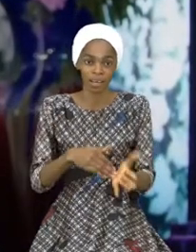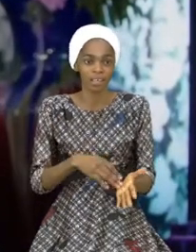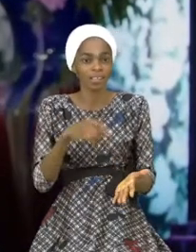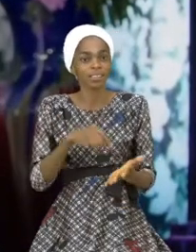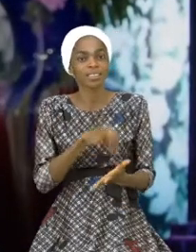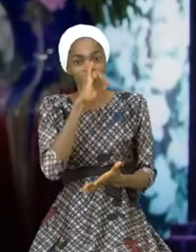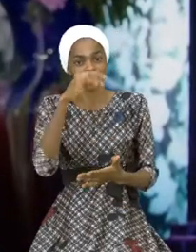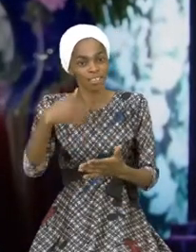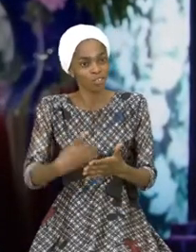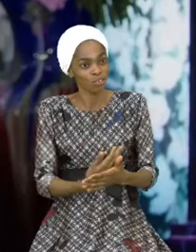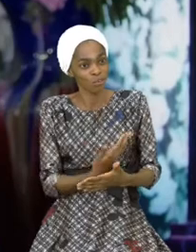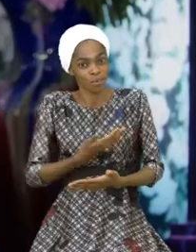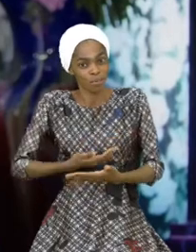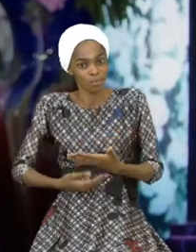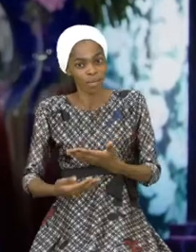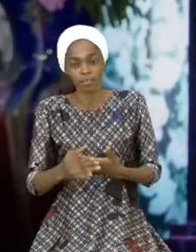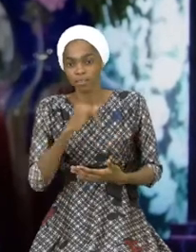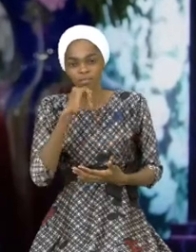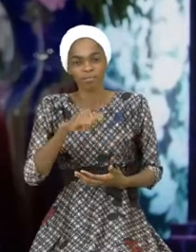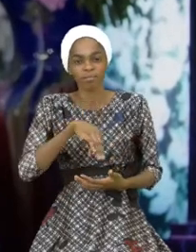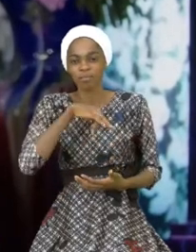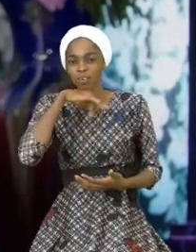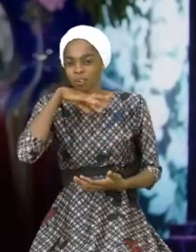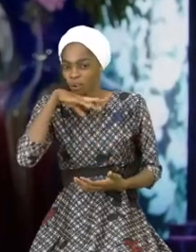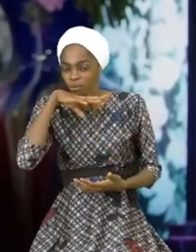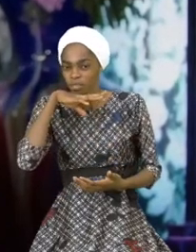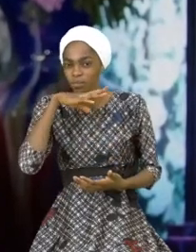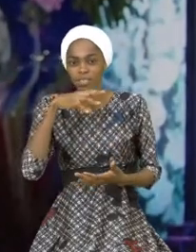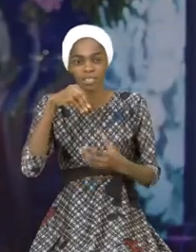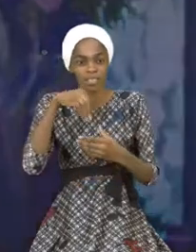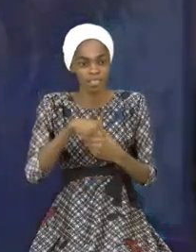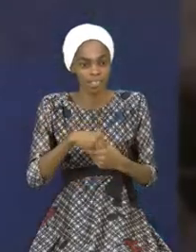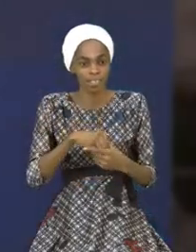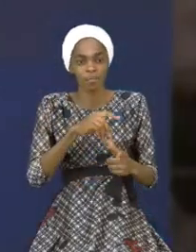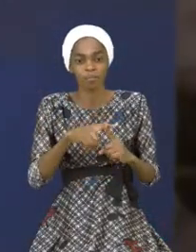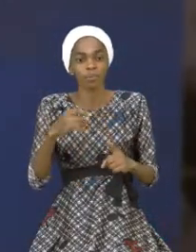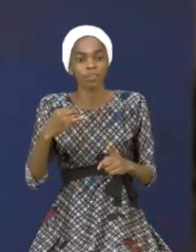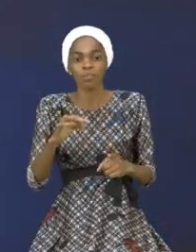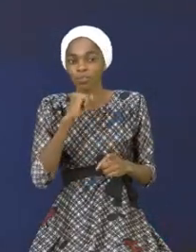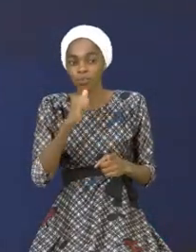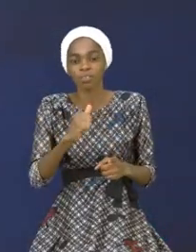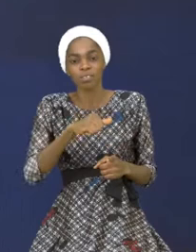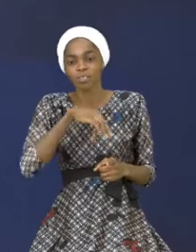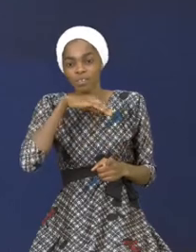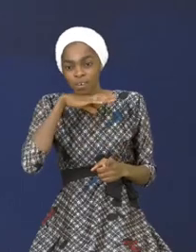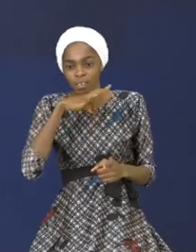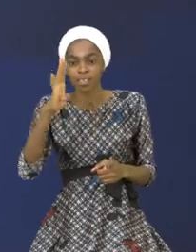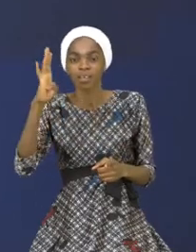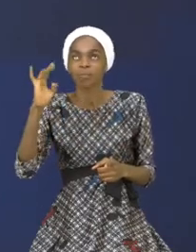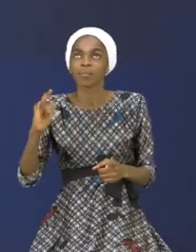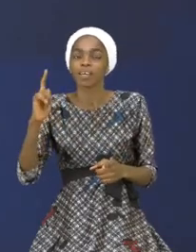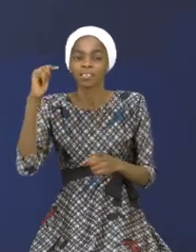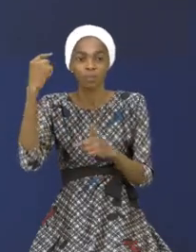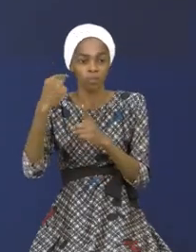birth. Not of corruptible seed, but of incorruptible. By the word